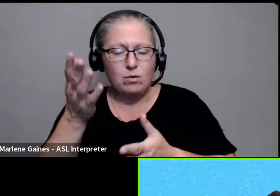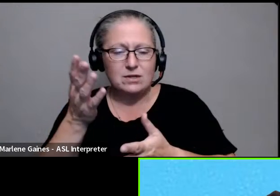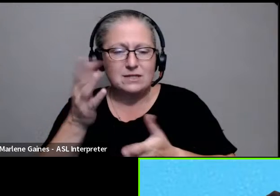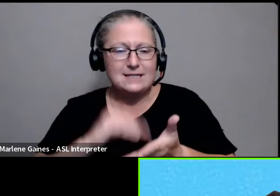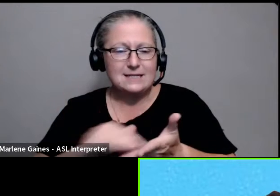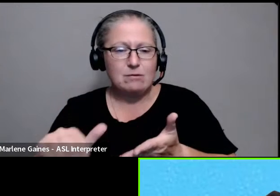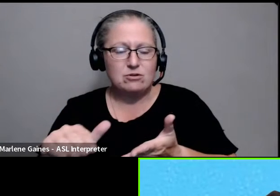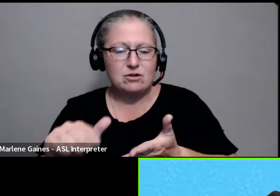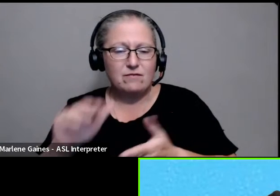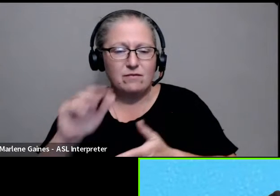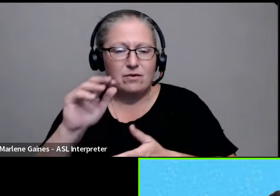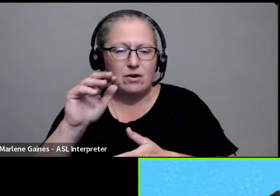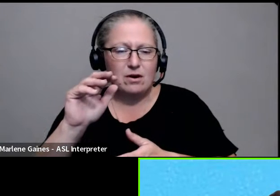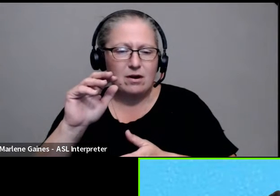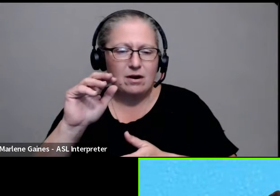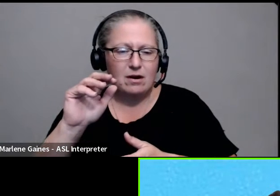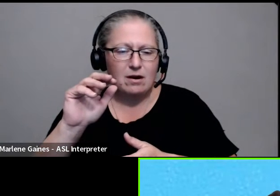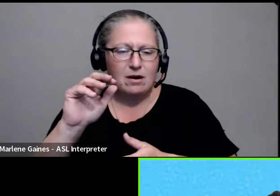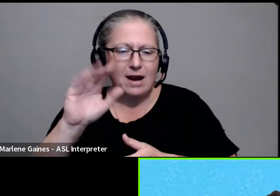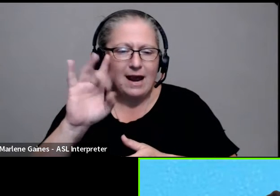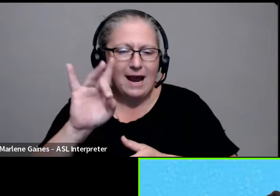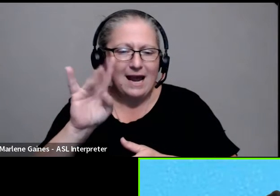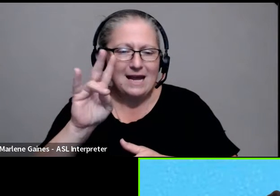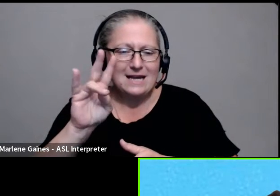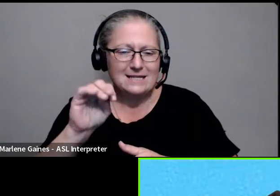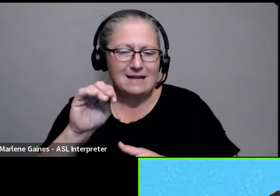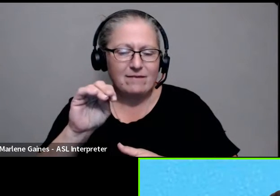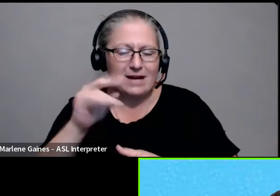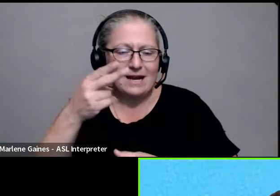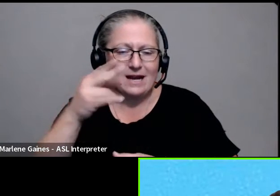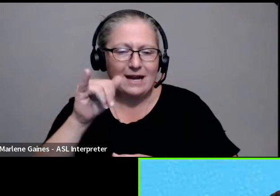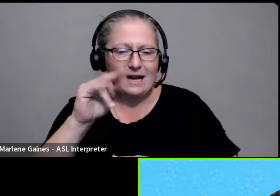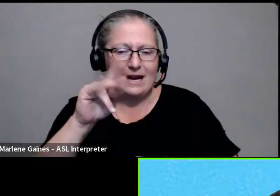for the acquisition of 870 Hinckley Road.